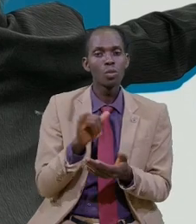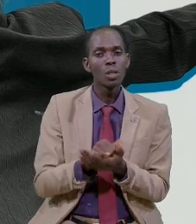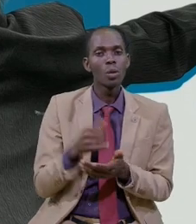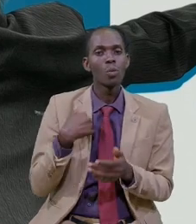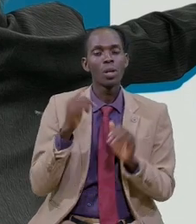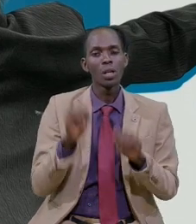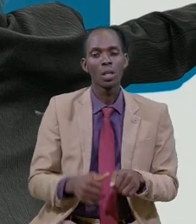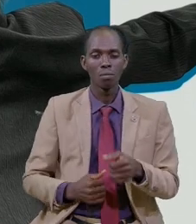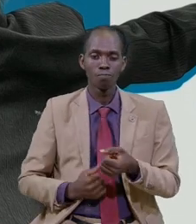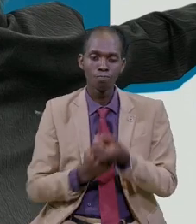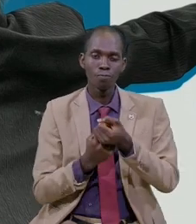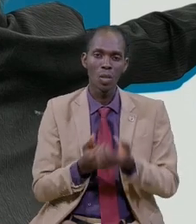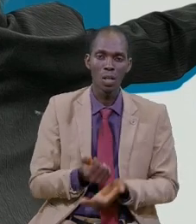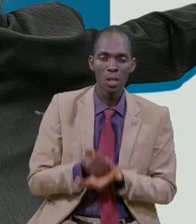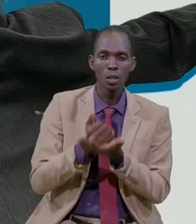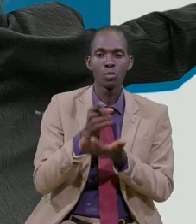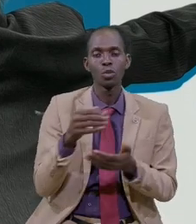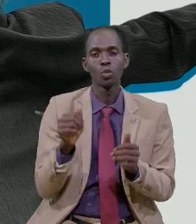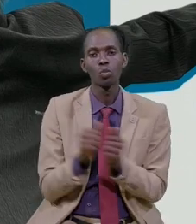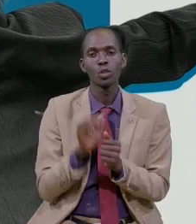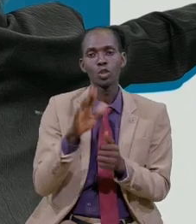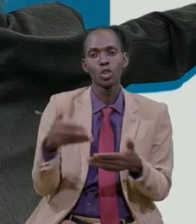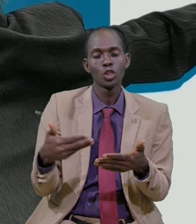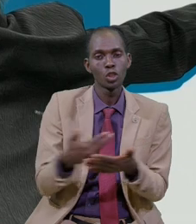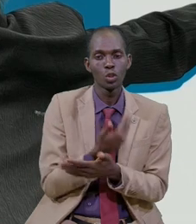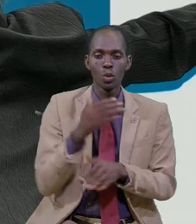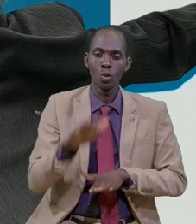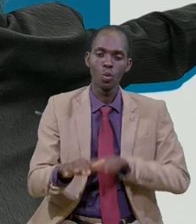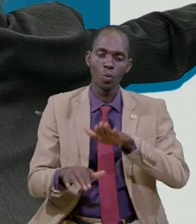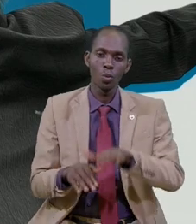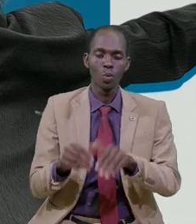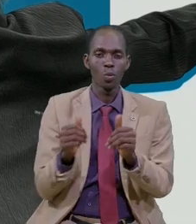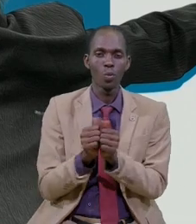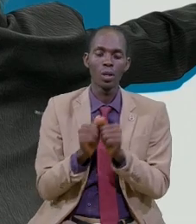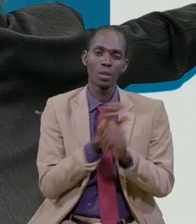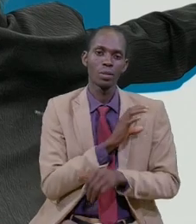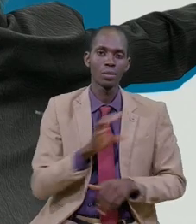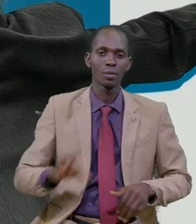new work dans votre with nouvelle Christ. Marche avec Christ.